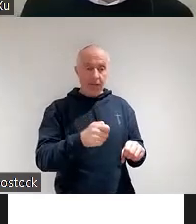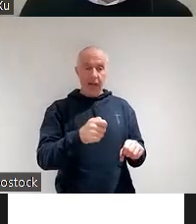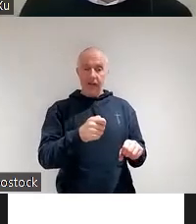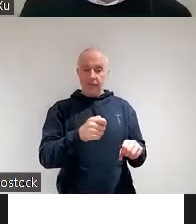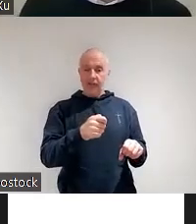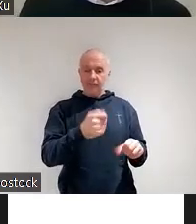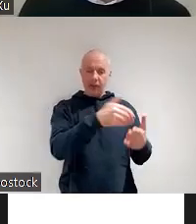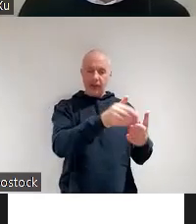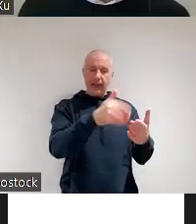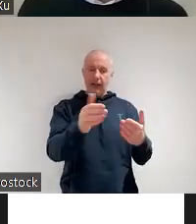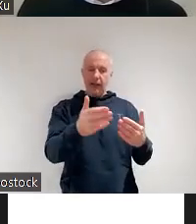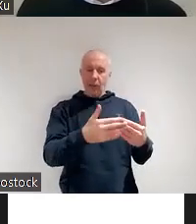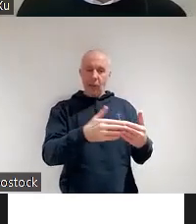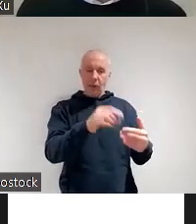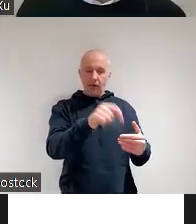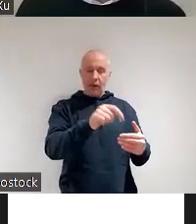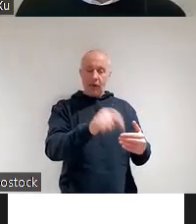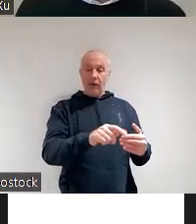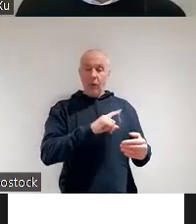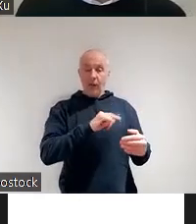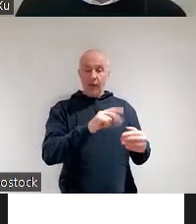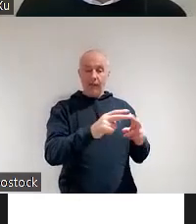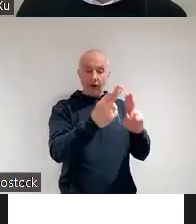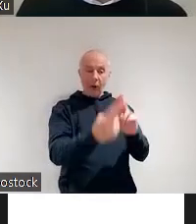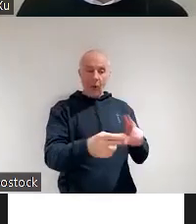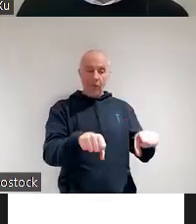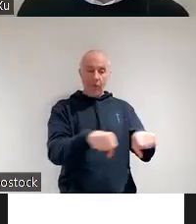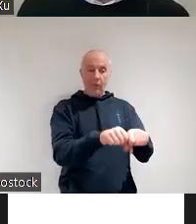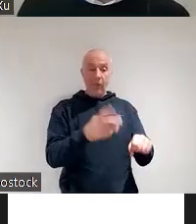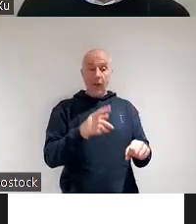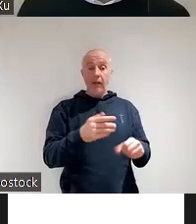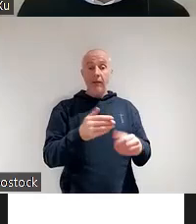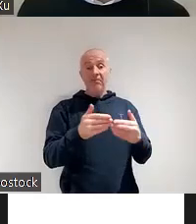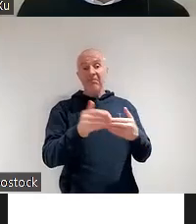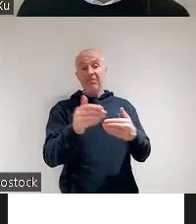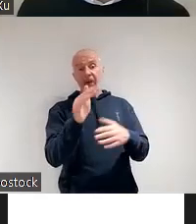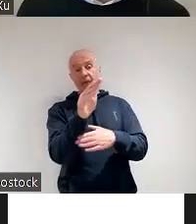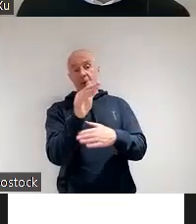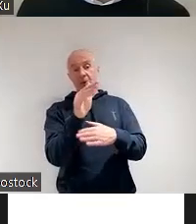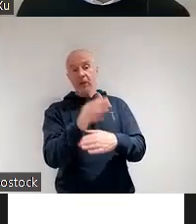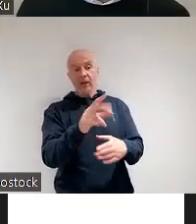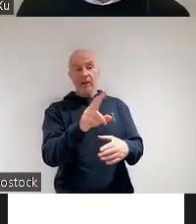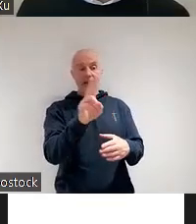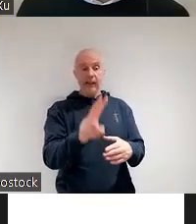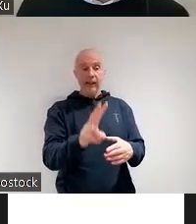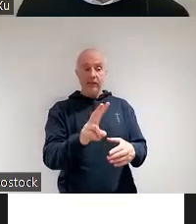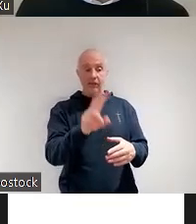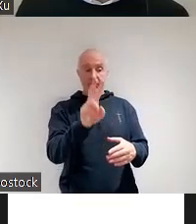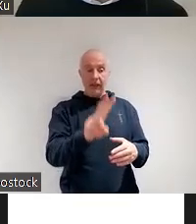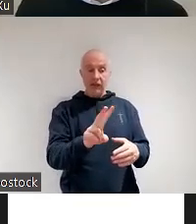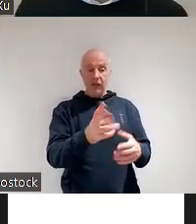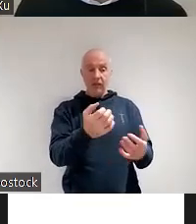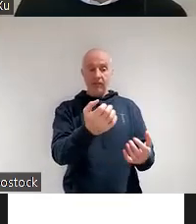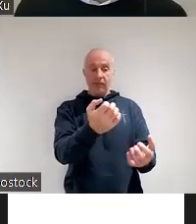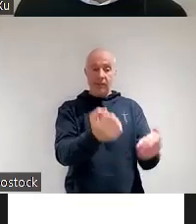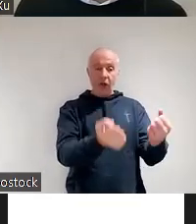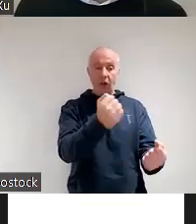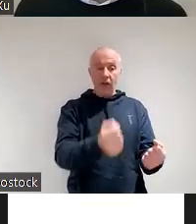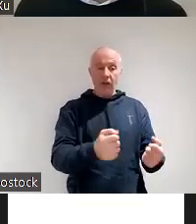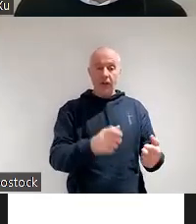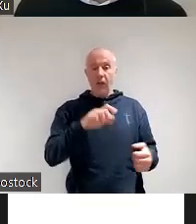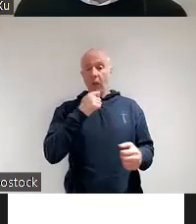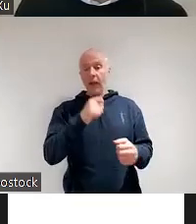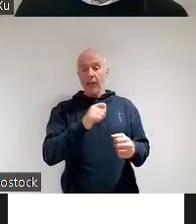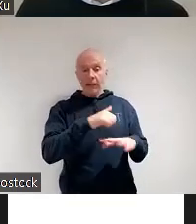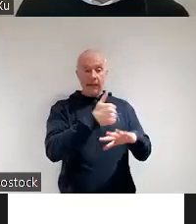this market. When everyone starts to own an EV in the future, most likely there will be EV charging facilities